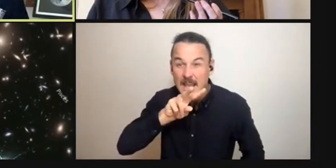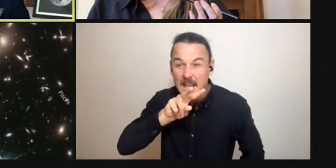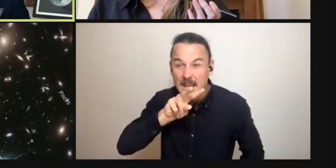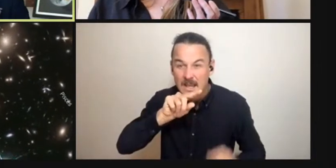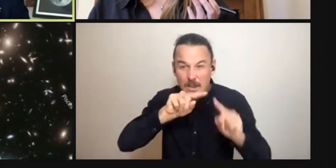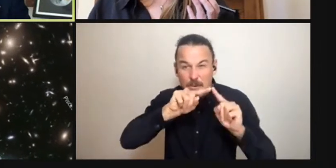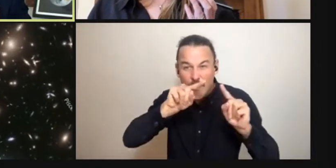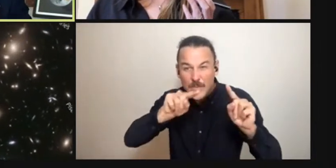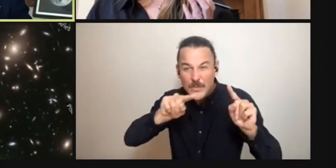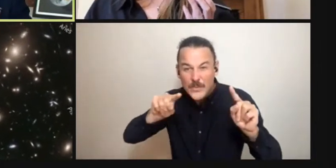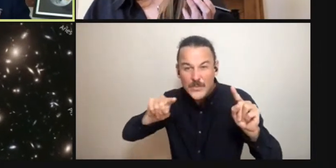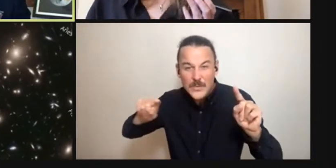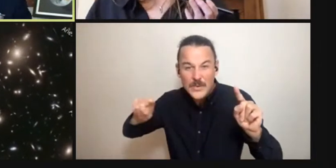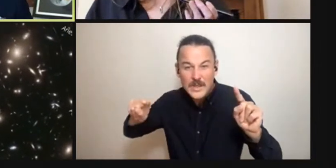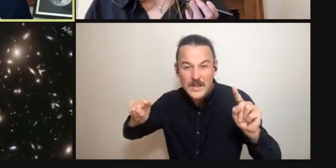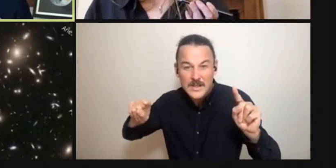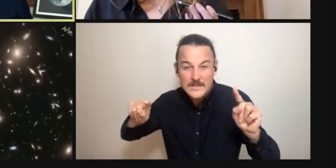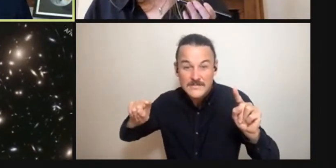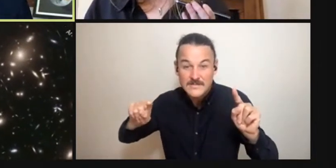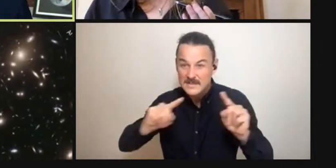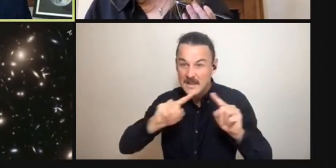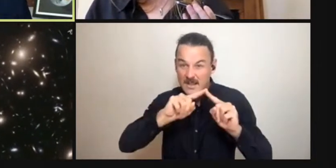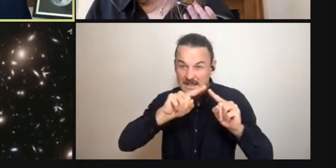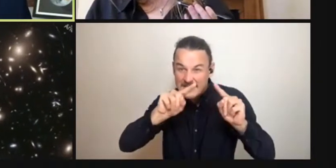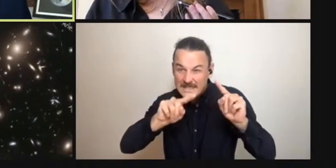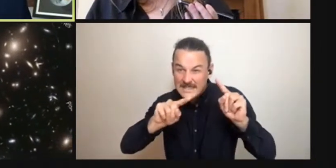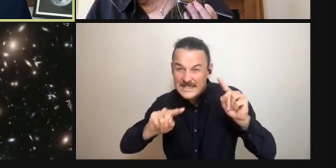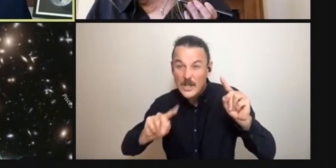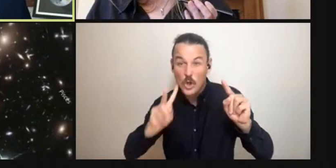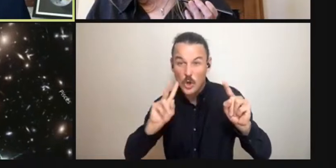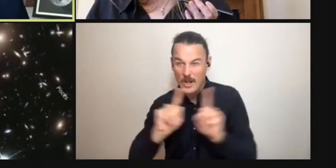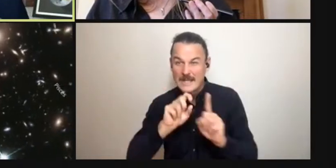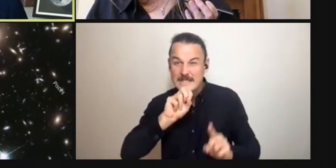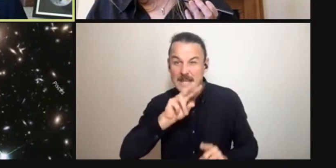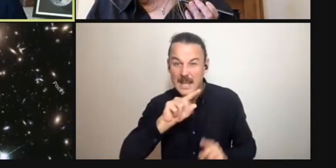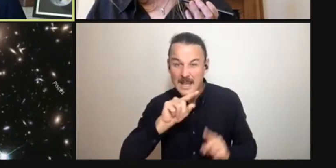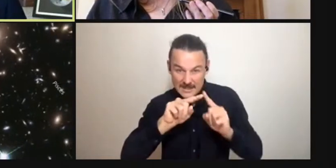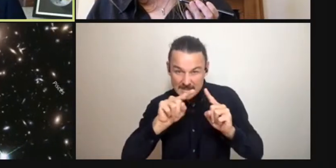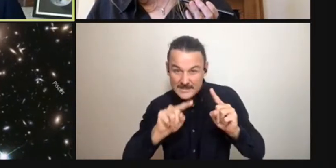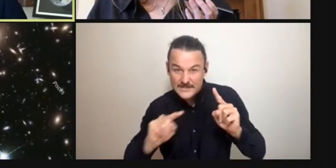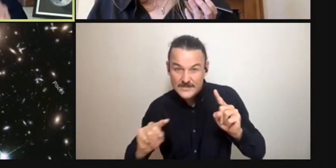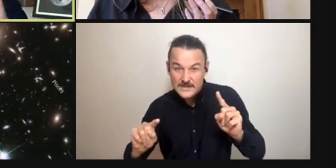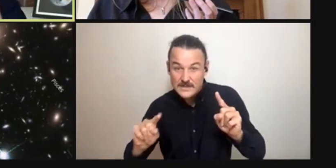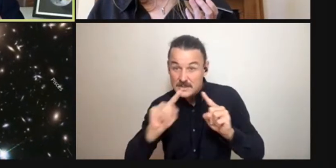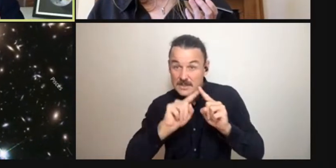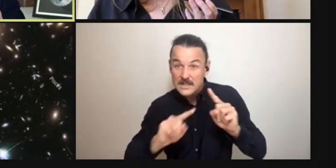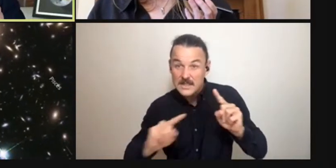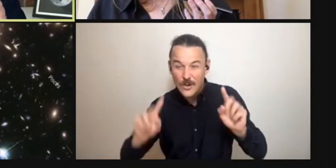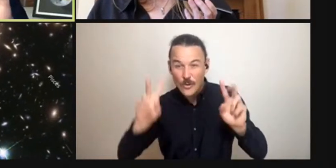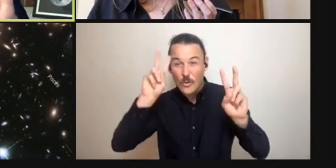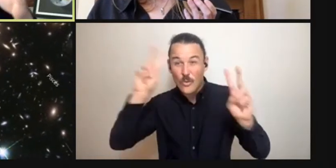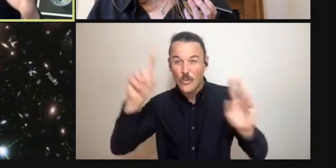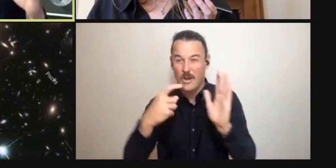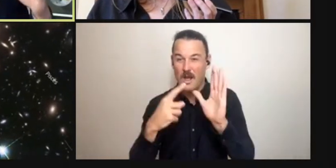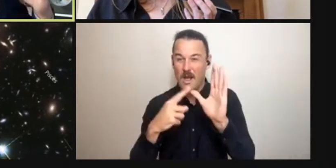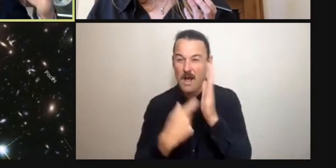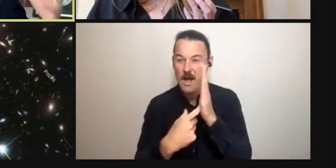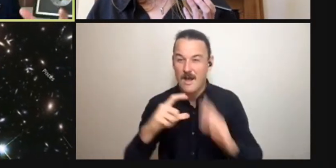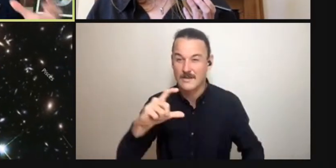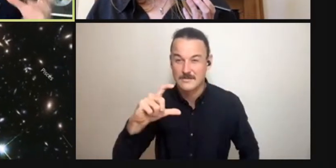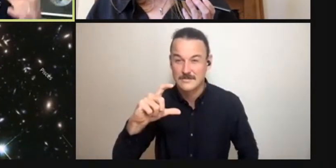the bottom left there of the image. So for me, it's upside down, but these are arcs. And what's happening is